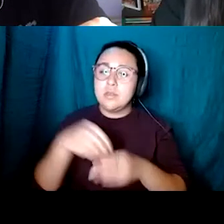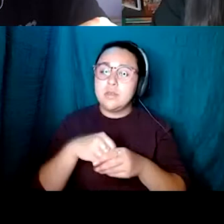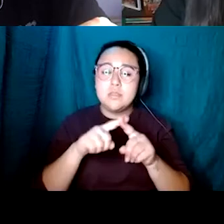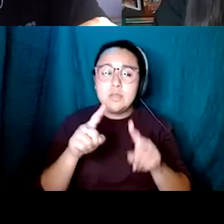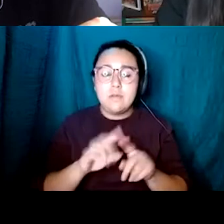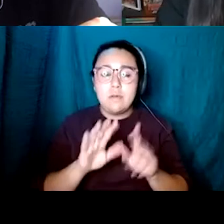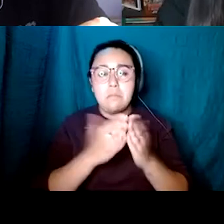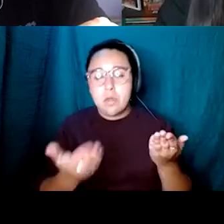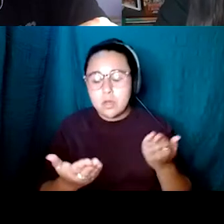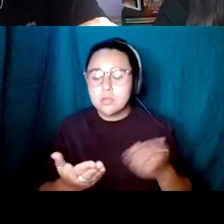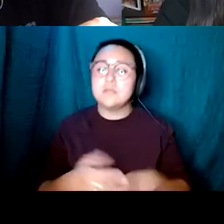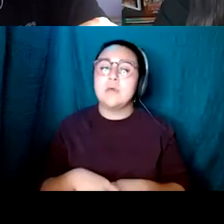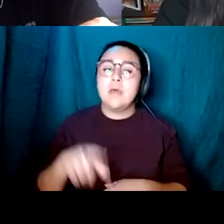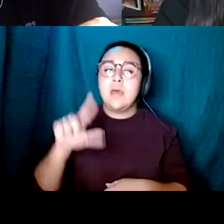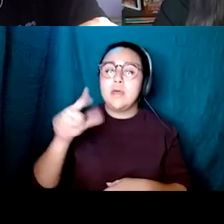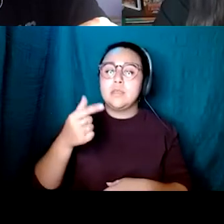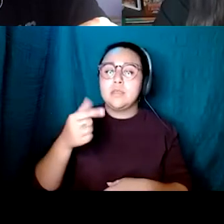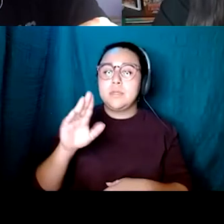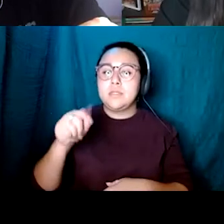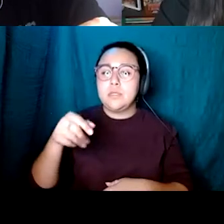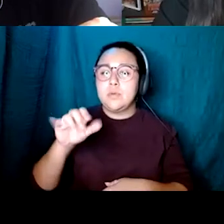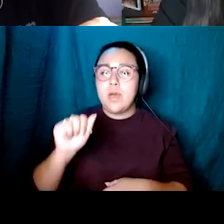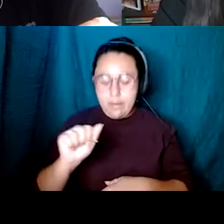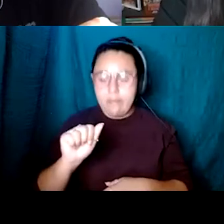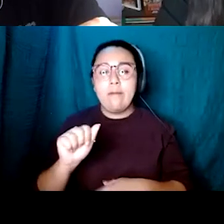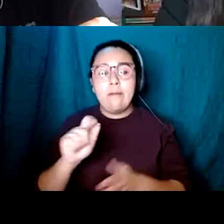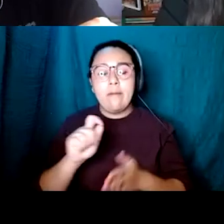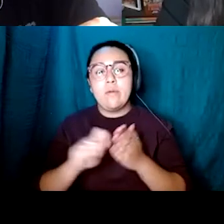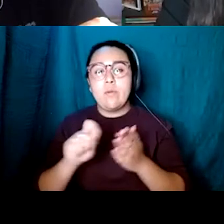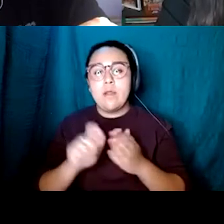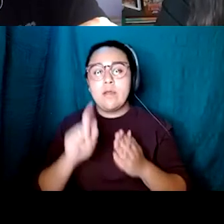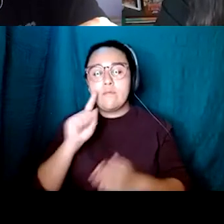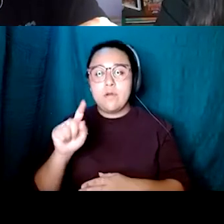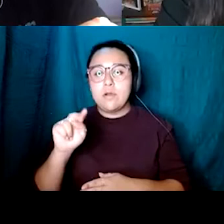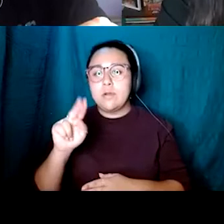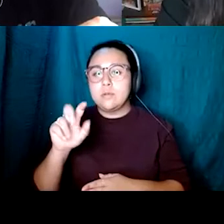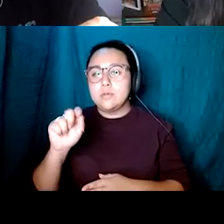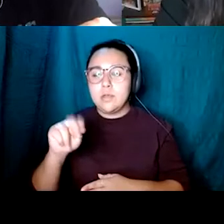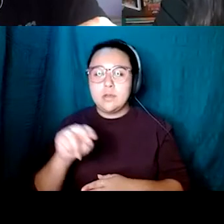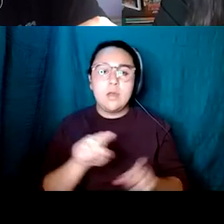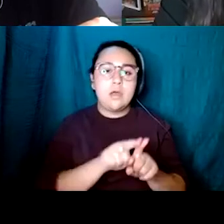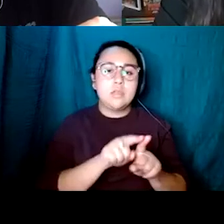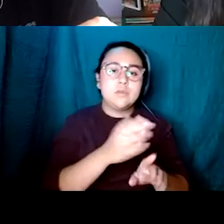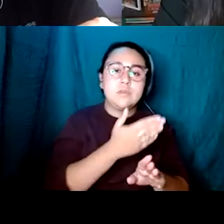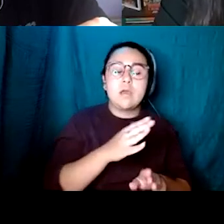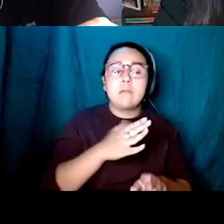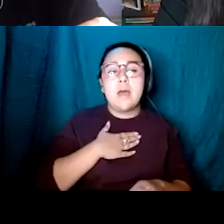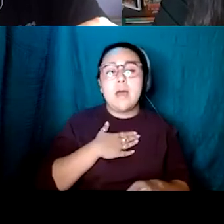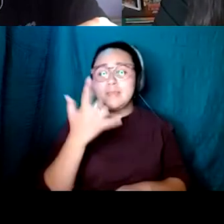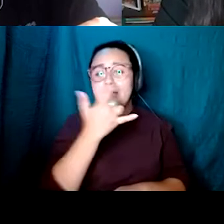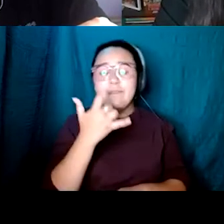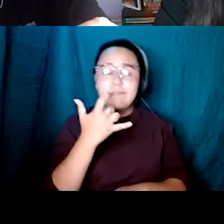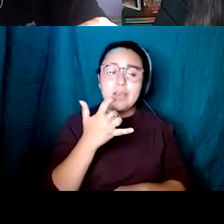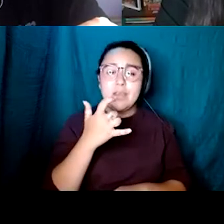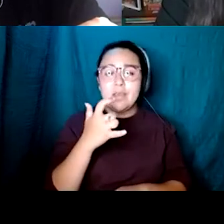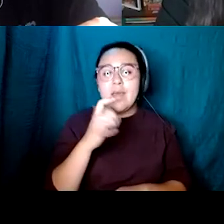LGBTQ anthology of Newton Writers Press, Songs of My Selfie, an anthology of millennial writing,